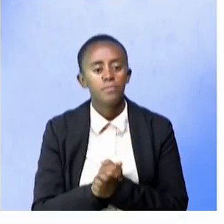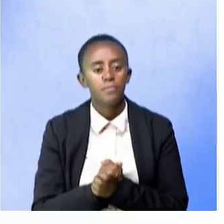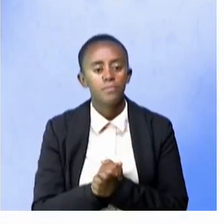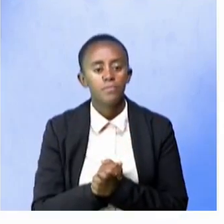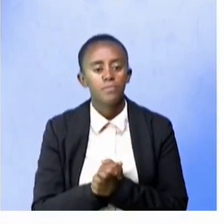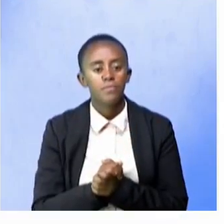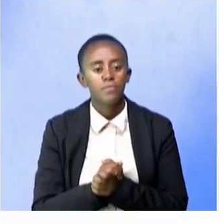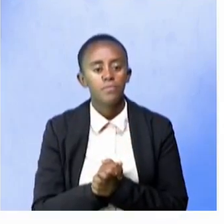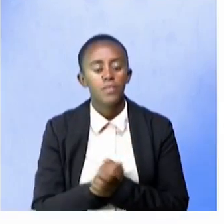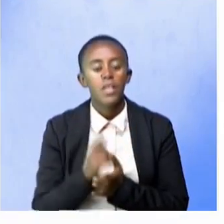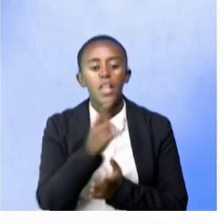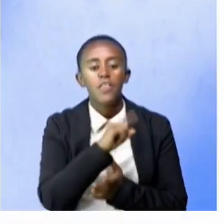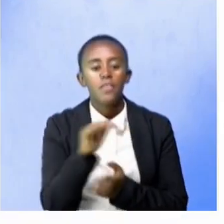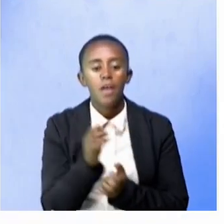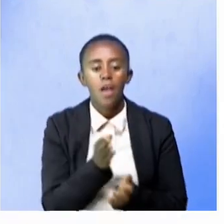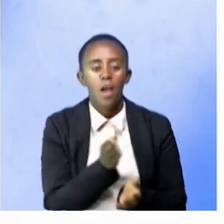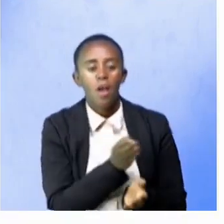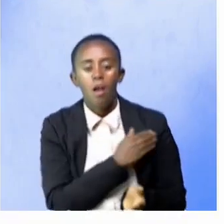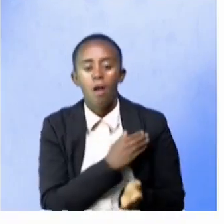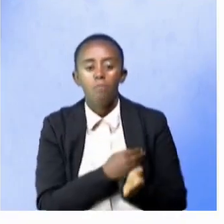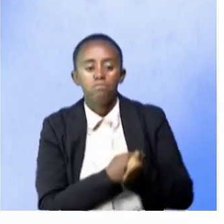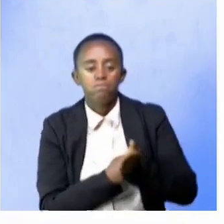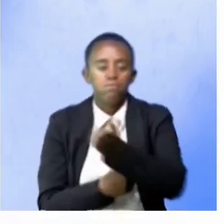The gabi